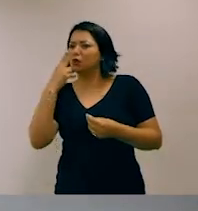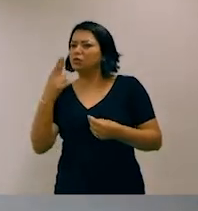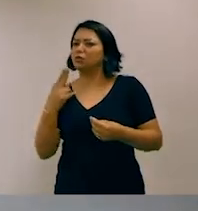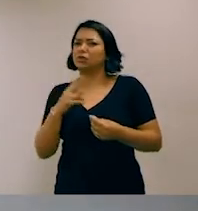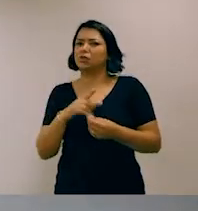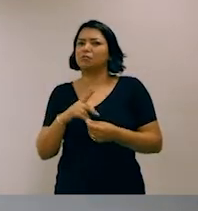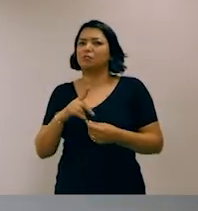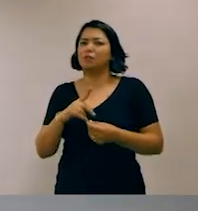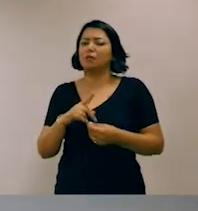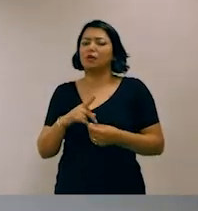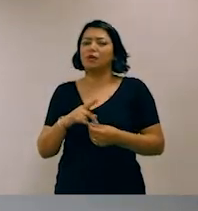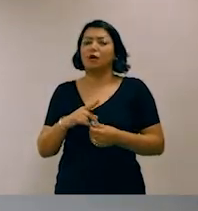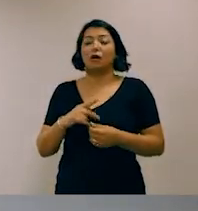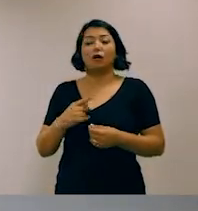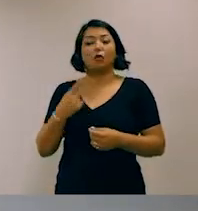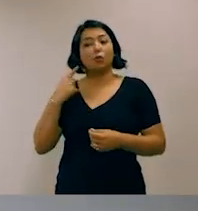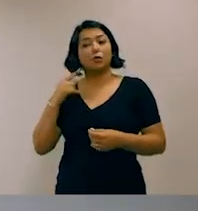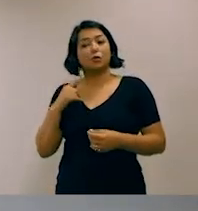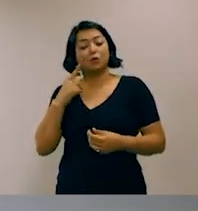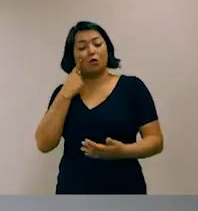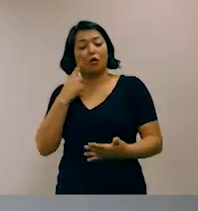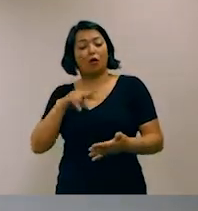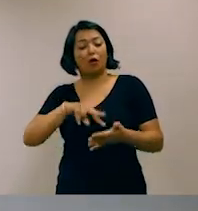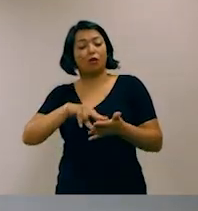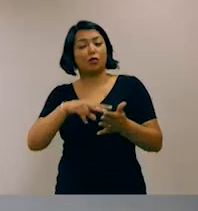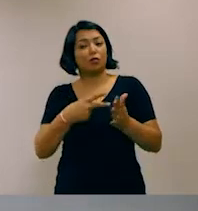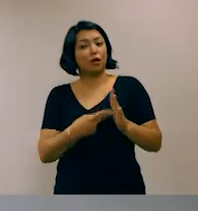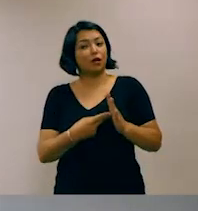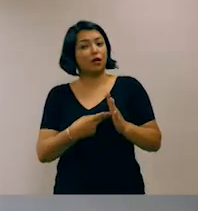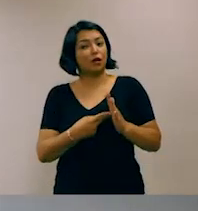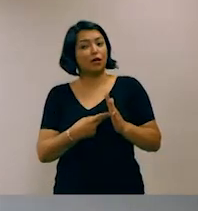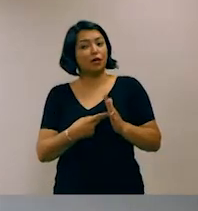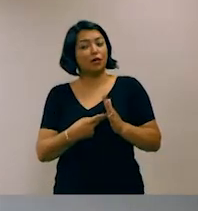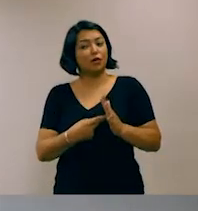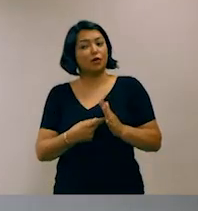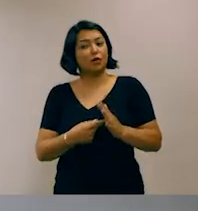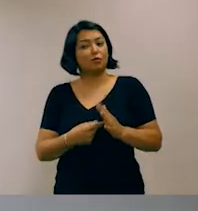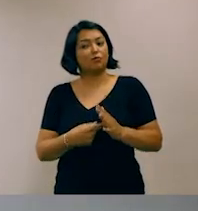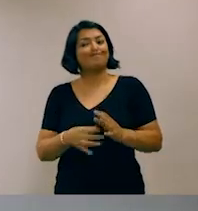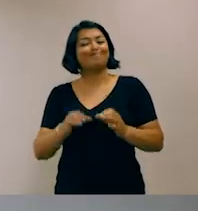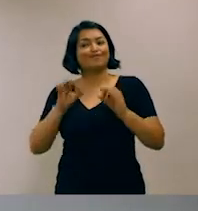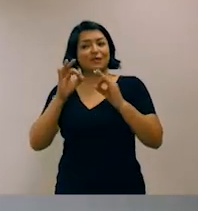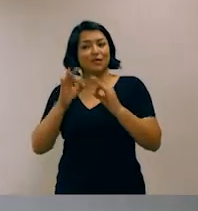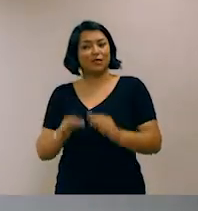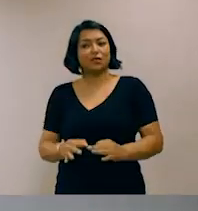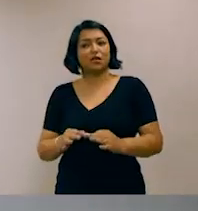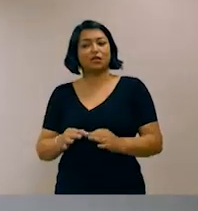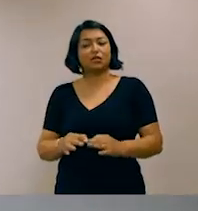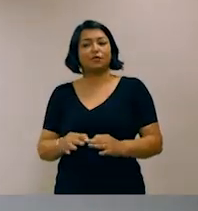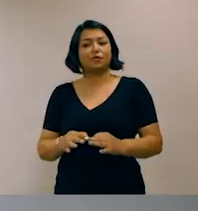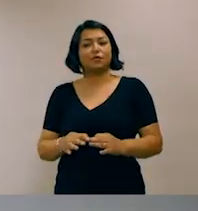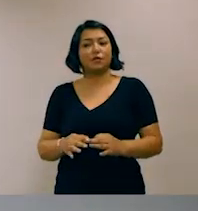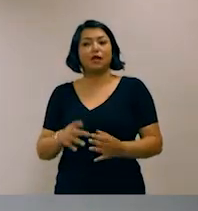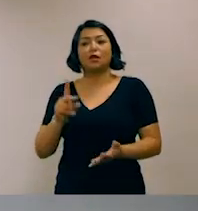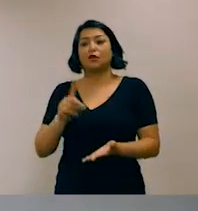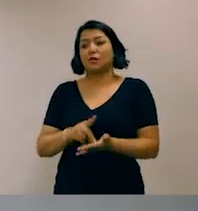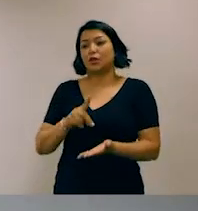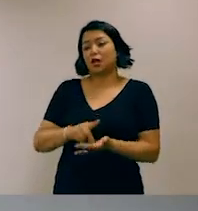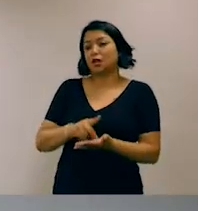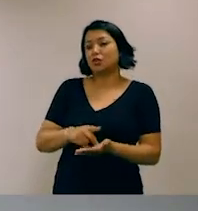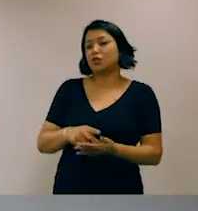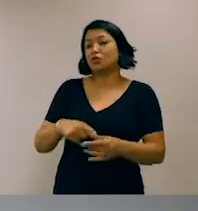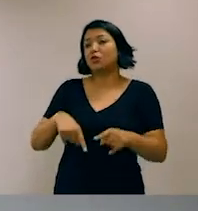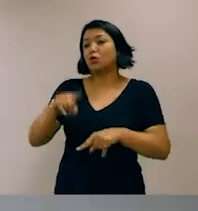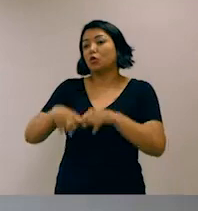greatest similarity of cosine, what I can interpret as being the level of certainty that that text is really